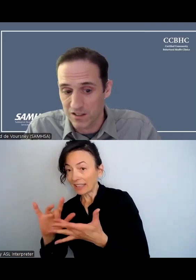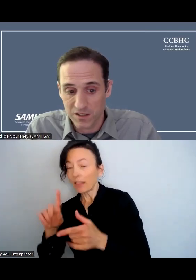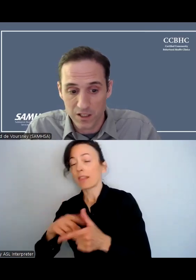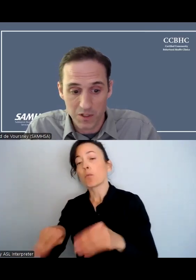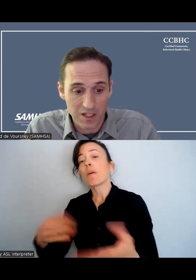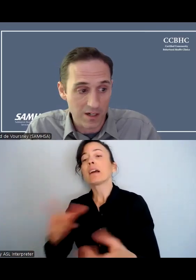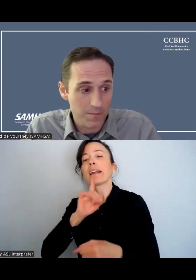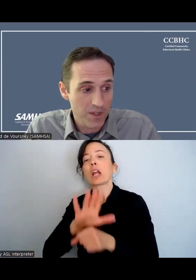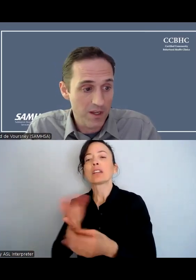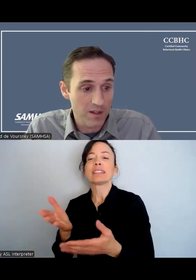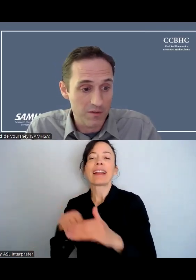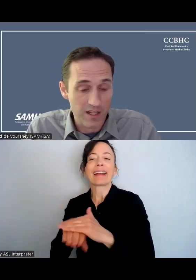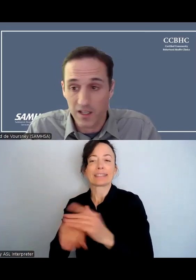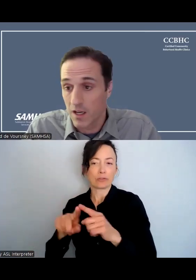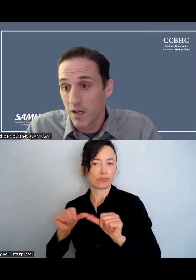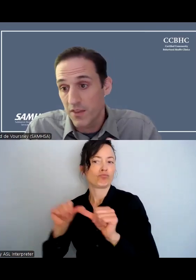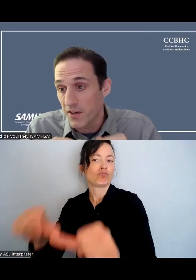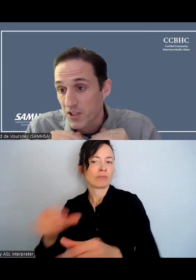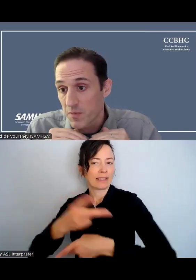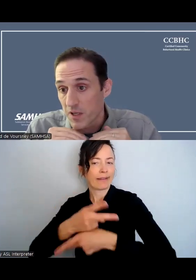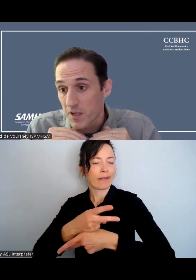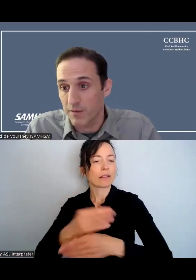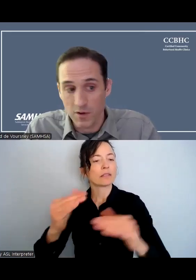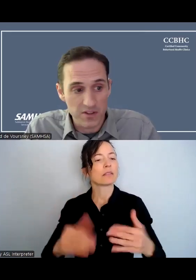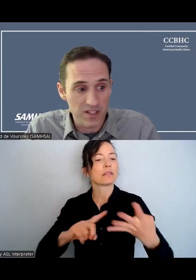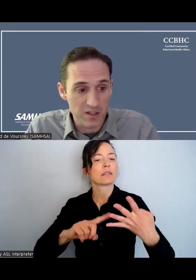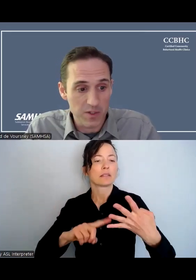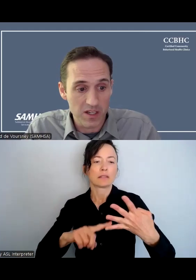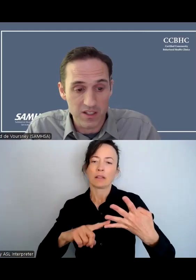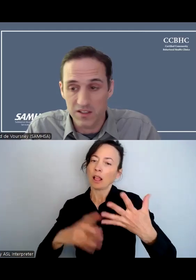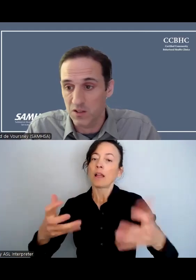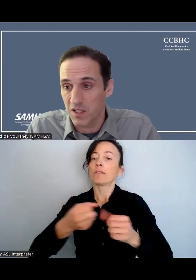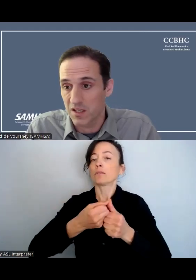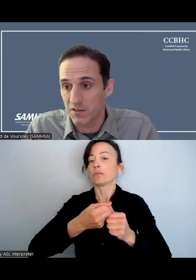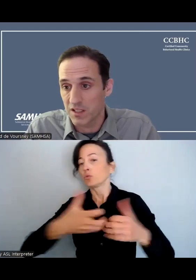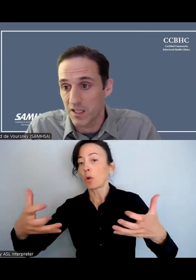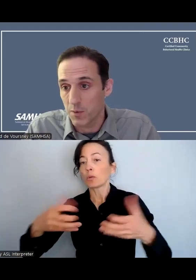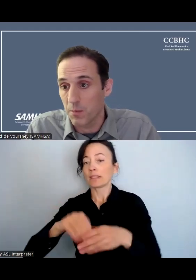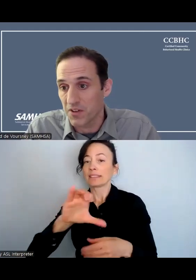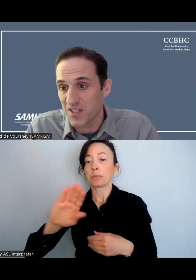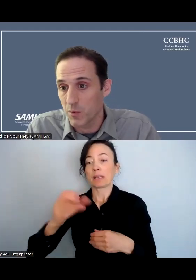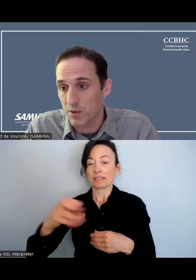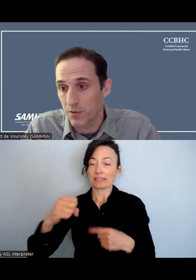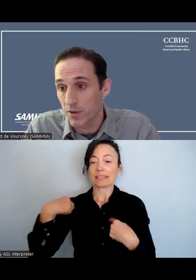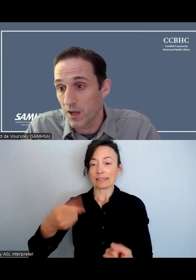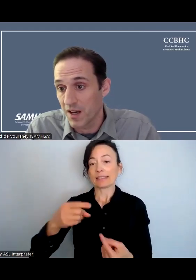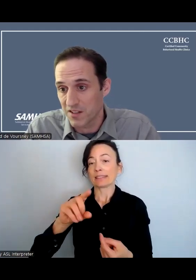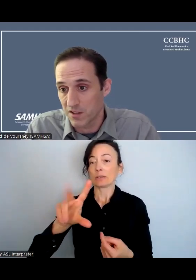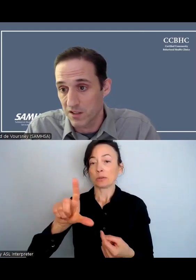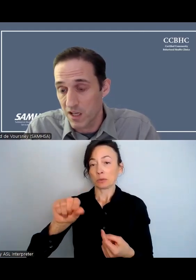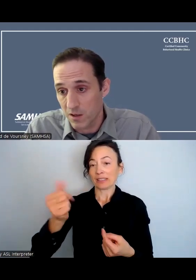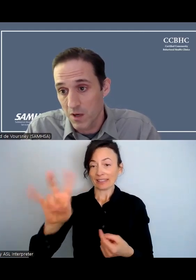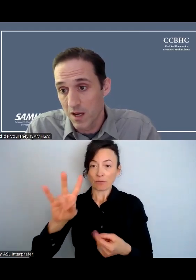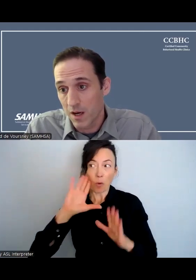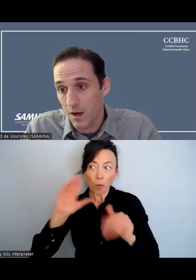guaranteed access to continuing care. And then finally, there's just been a lot of growth in CCBHC since 2017, and we're hopeful to see more growth as